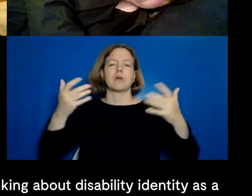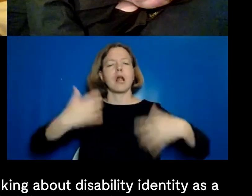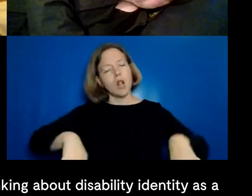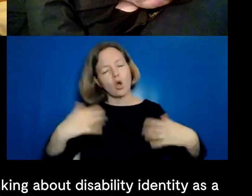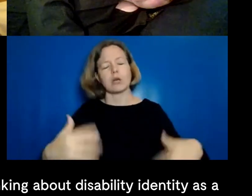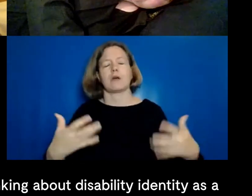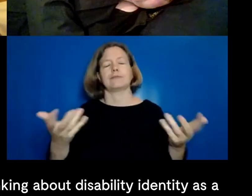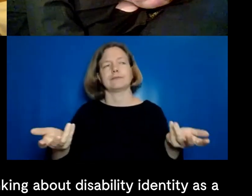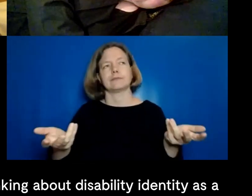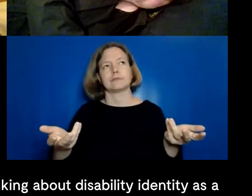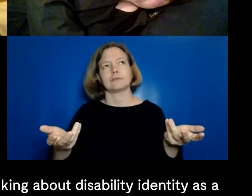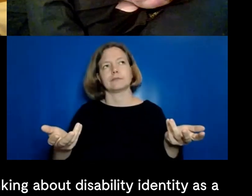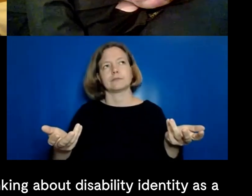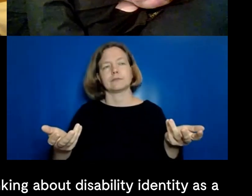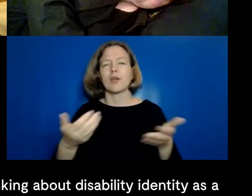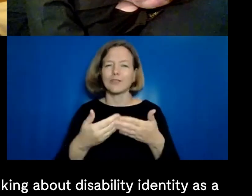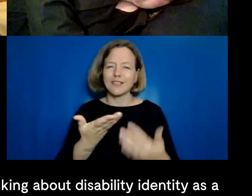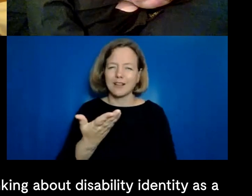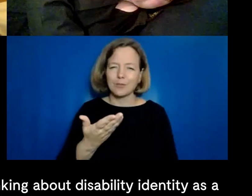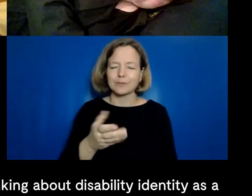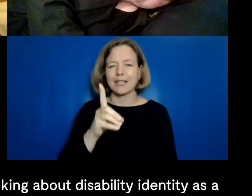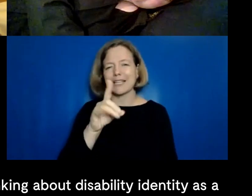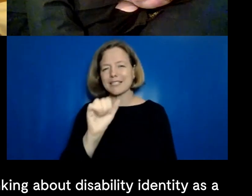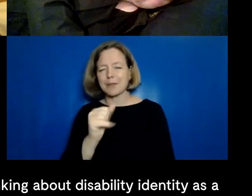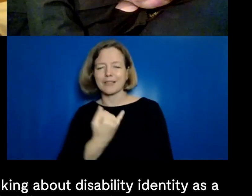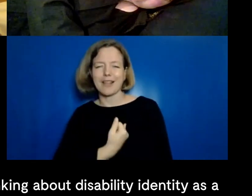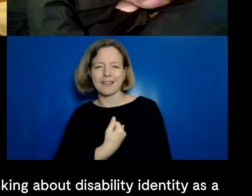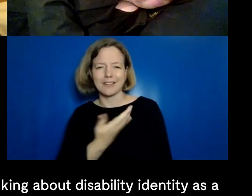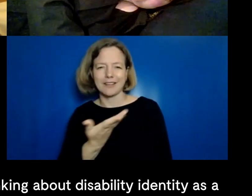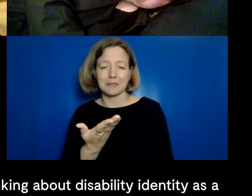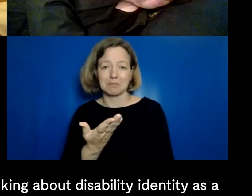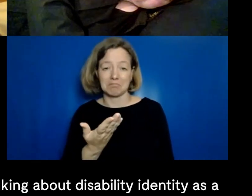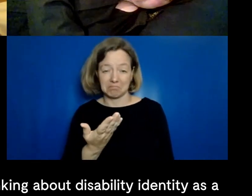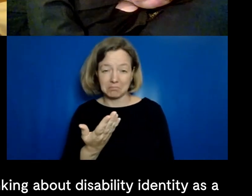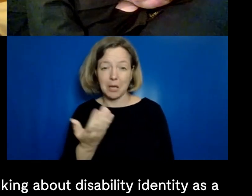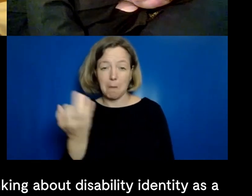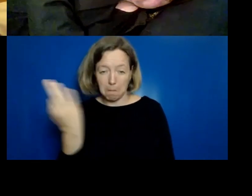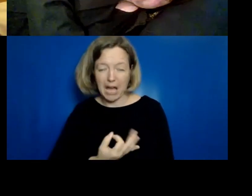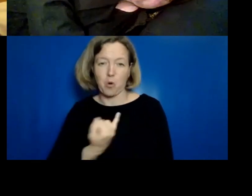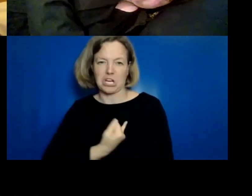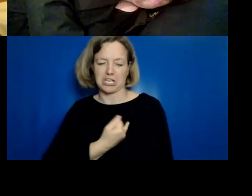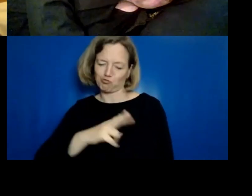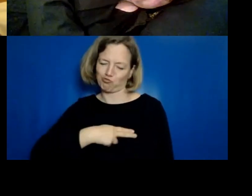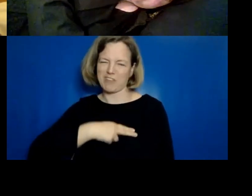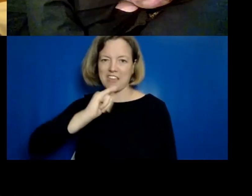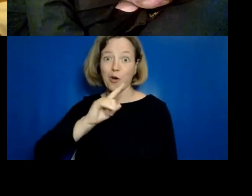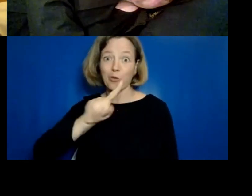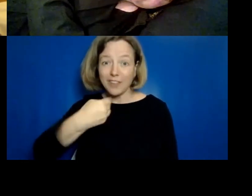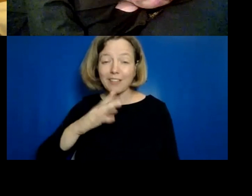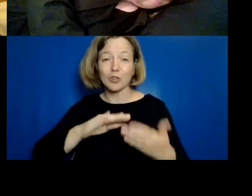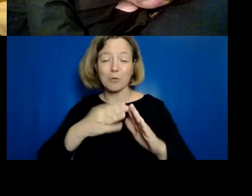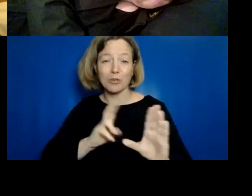thinking about disability identity as prerequisite for disability community. This is it. This is the